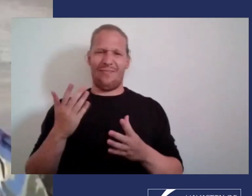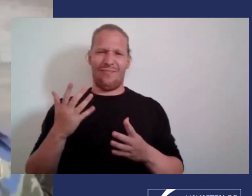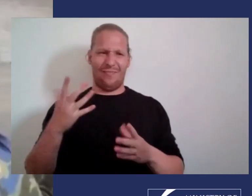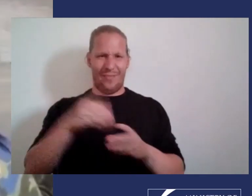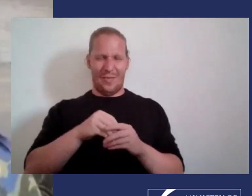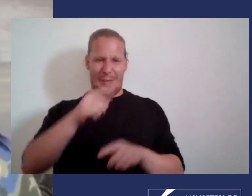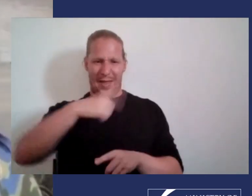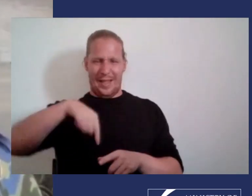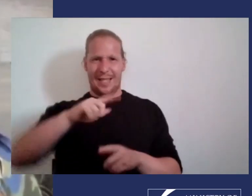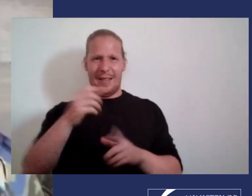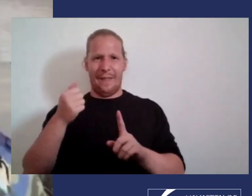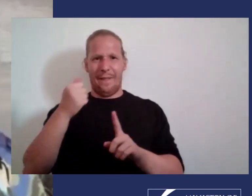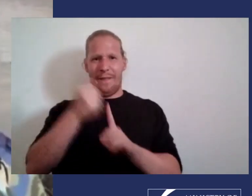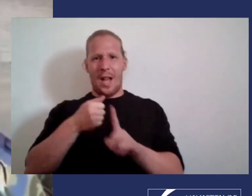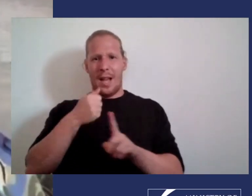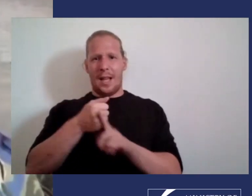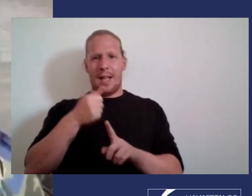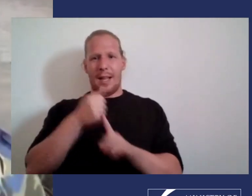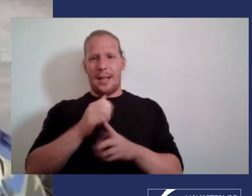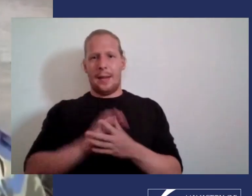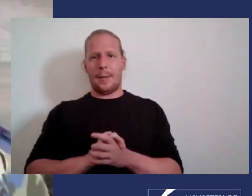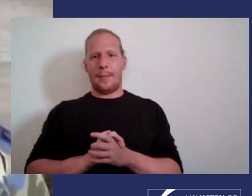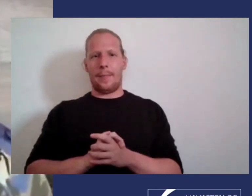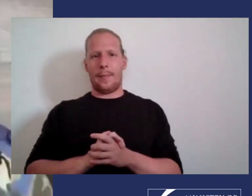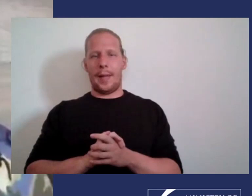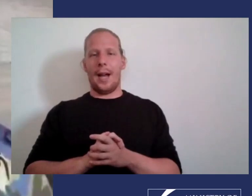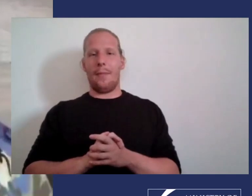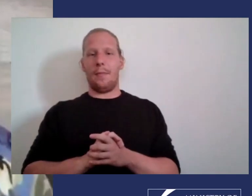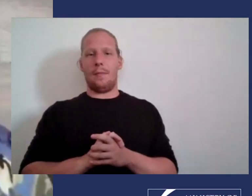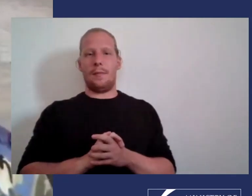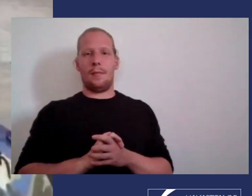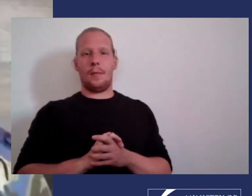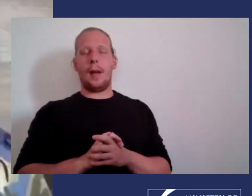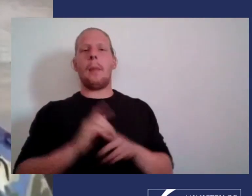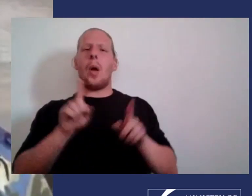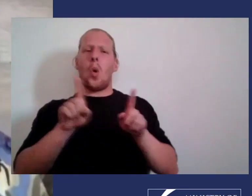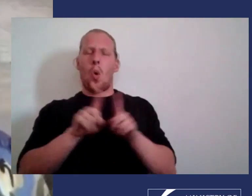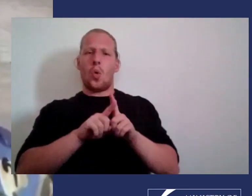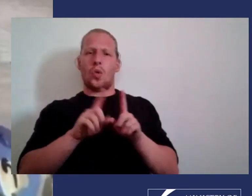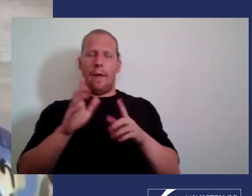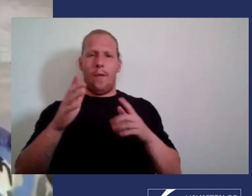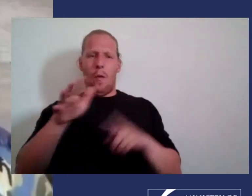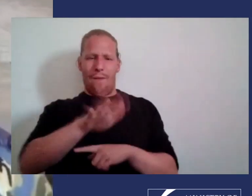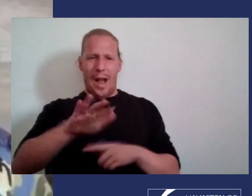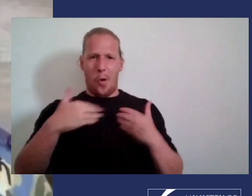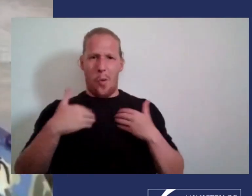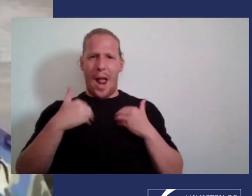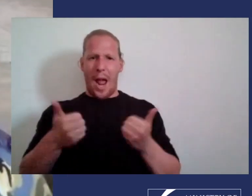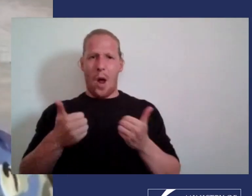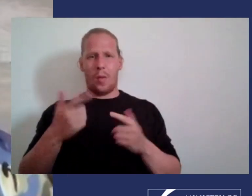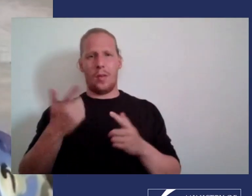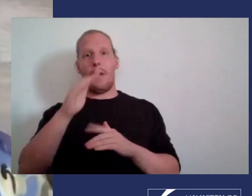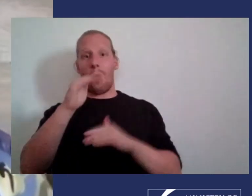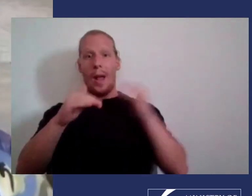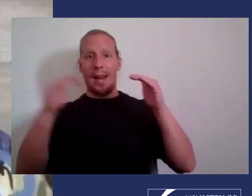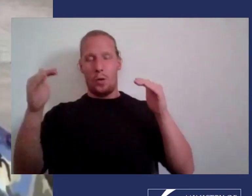together, in their own particular way. And it's about whānau oranga. So for the adults, go and